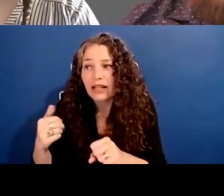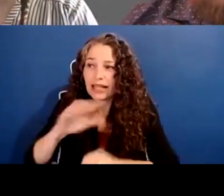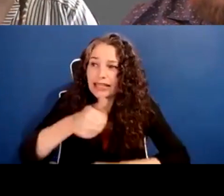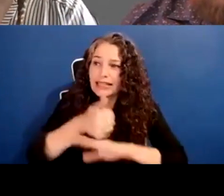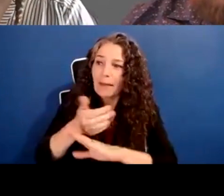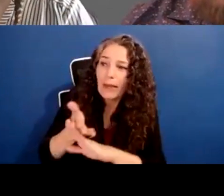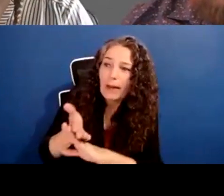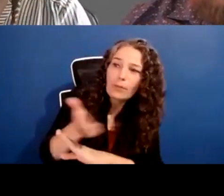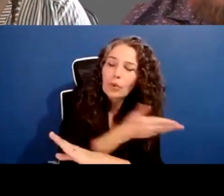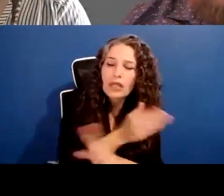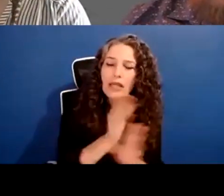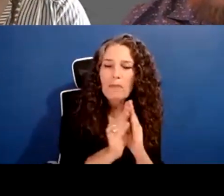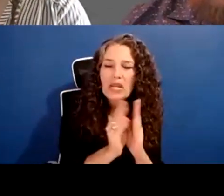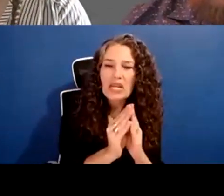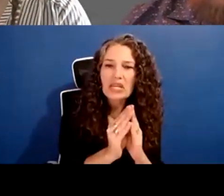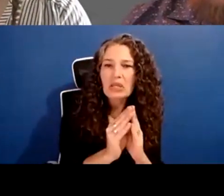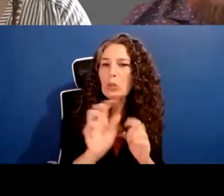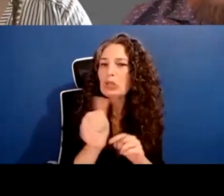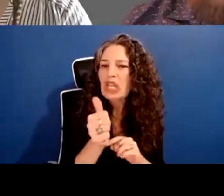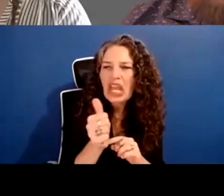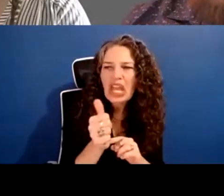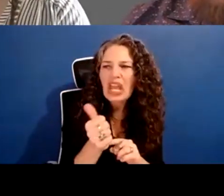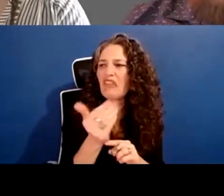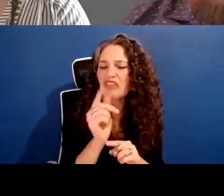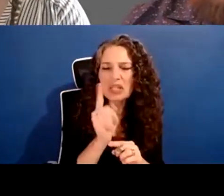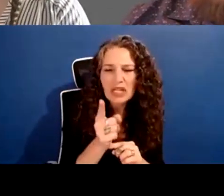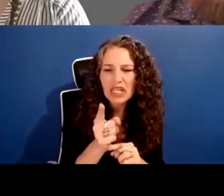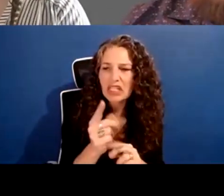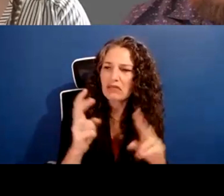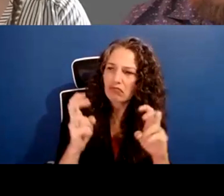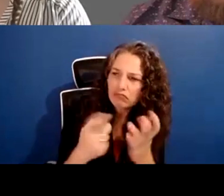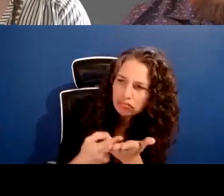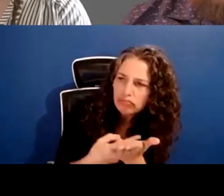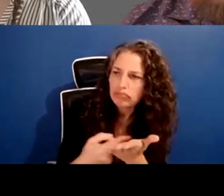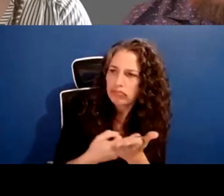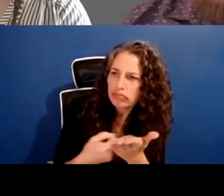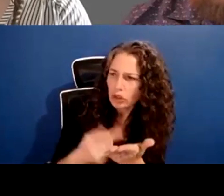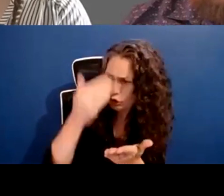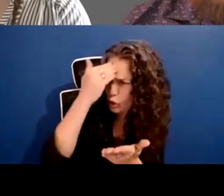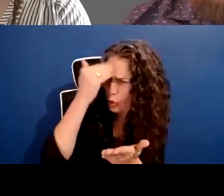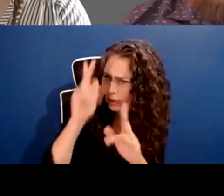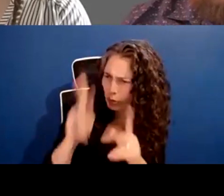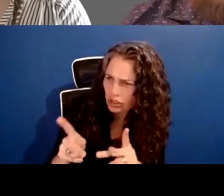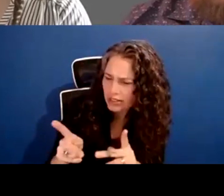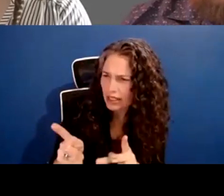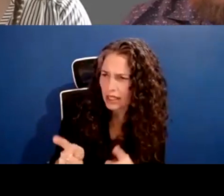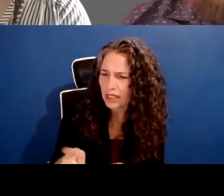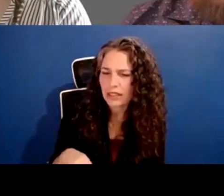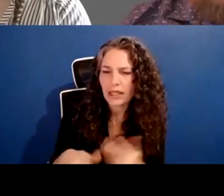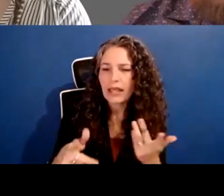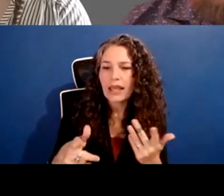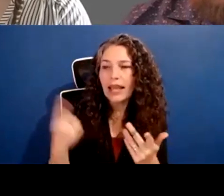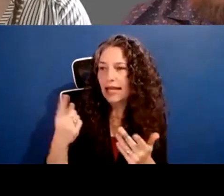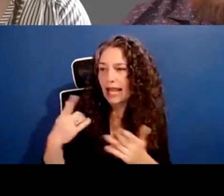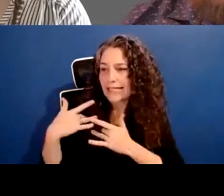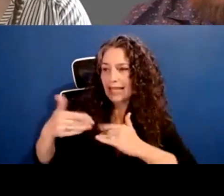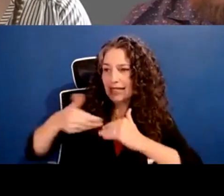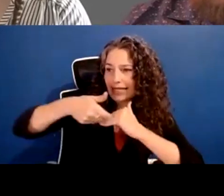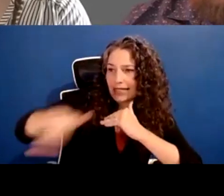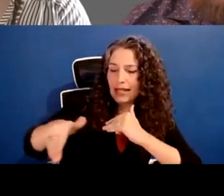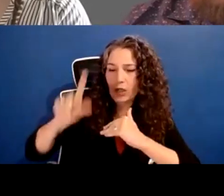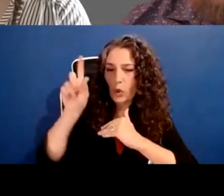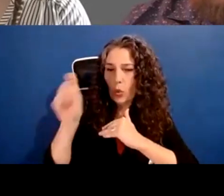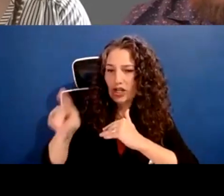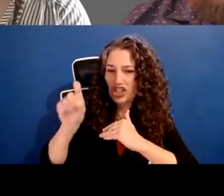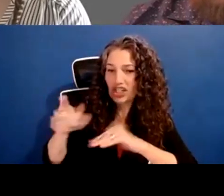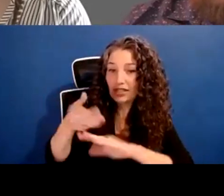And I felt like that really helped with rapport and just to like brief them on everything. And then I would send them the questions beforehand to make sure that they were